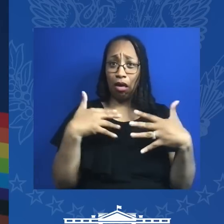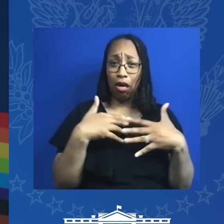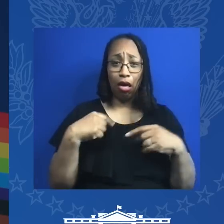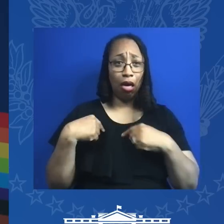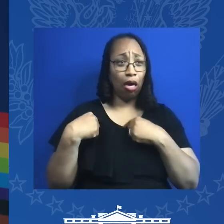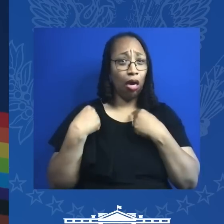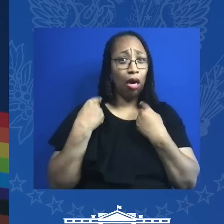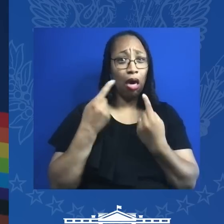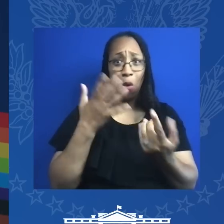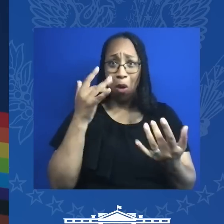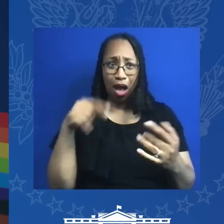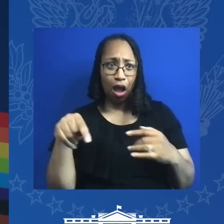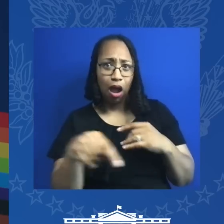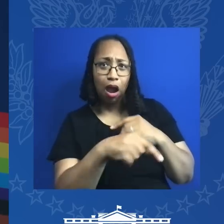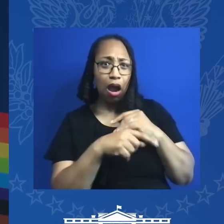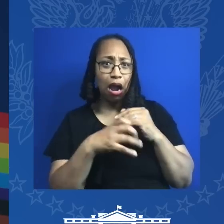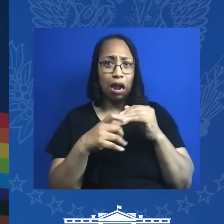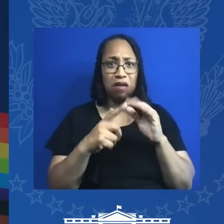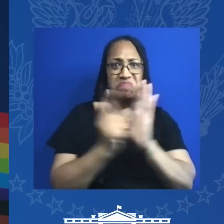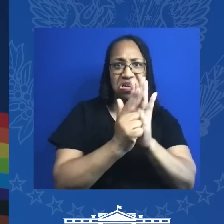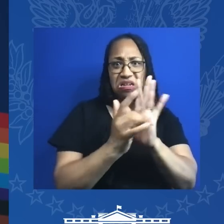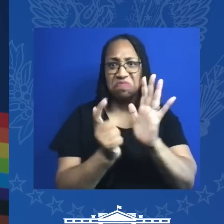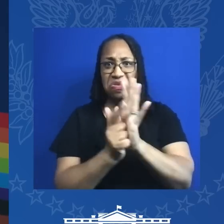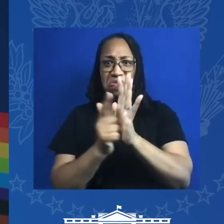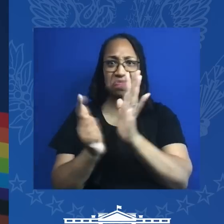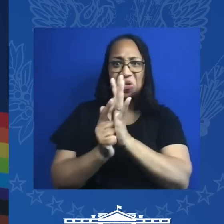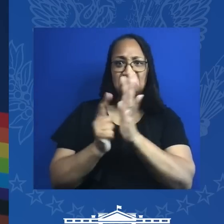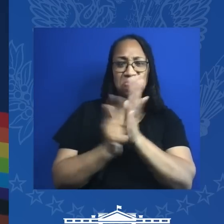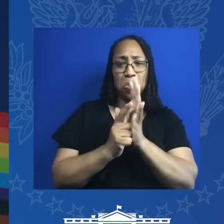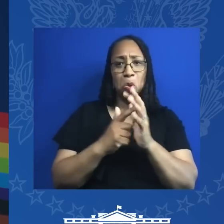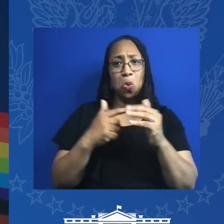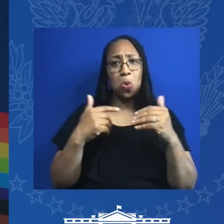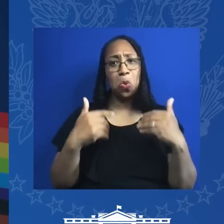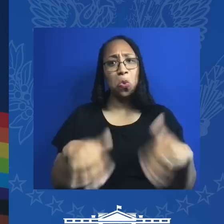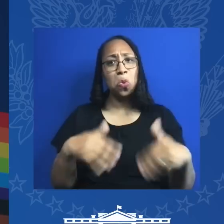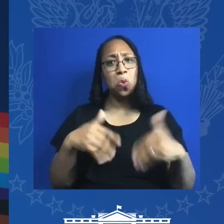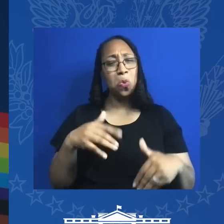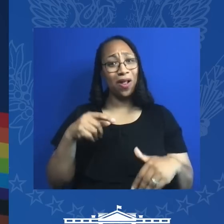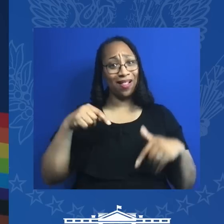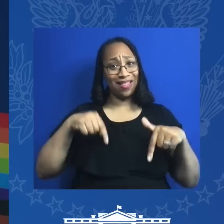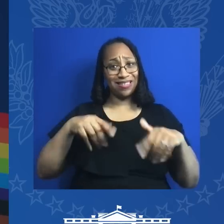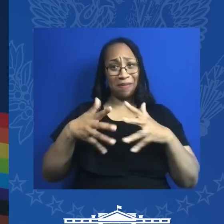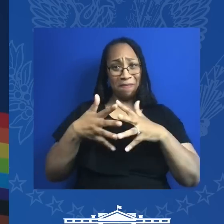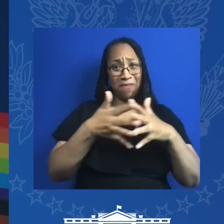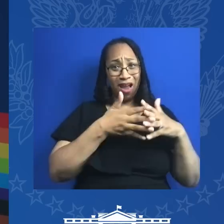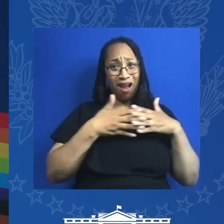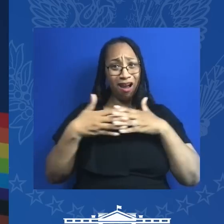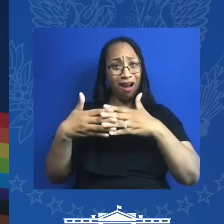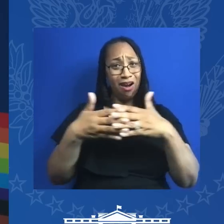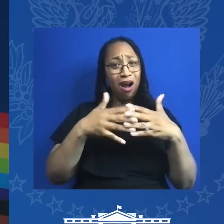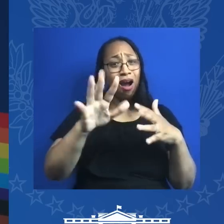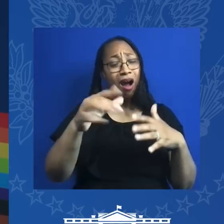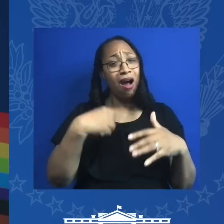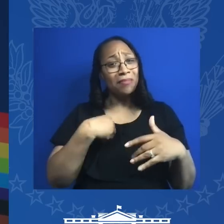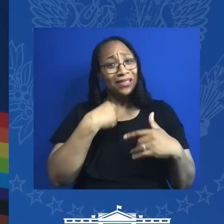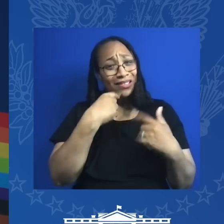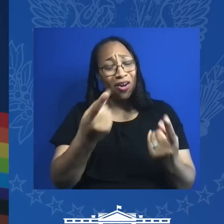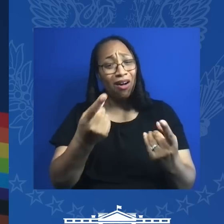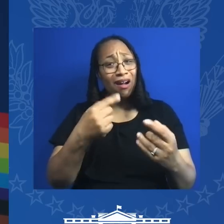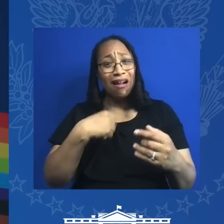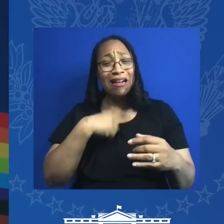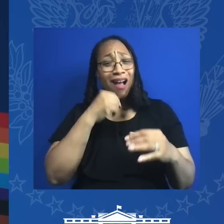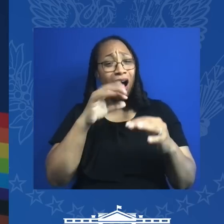have as Americans. That's not hyperbole. That's a fact. There's quite a ways. The right to be yourself. The right to make your own